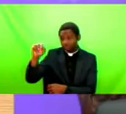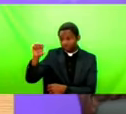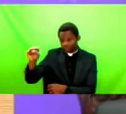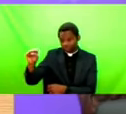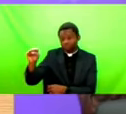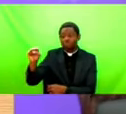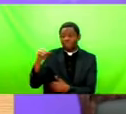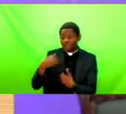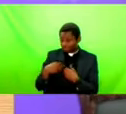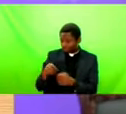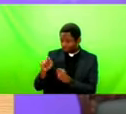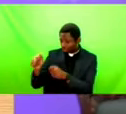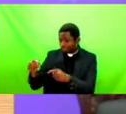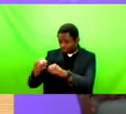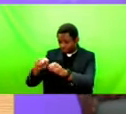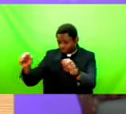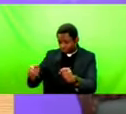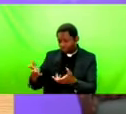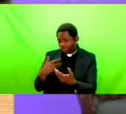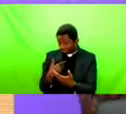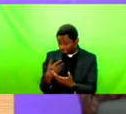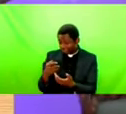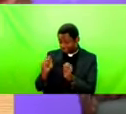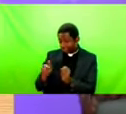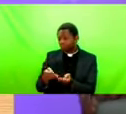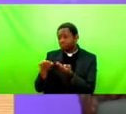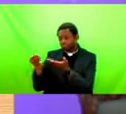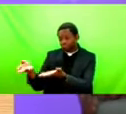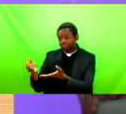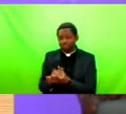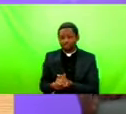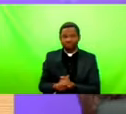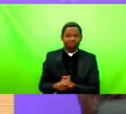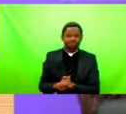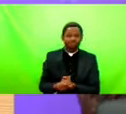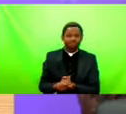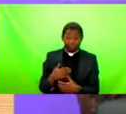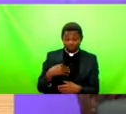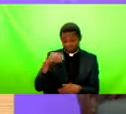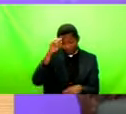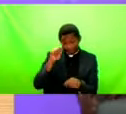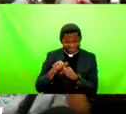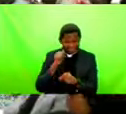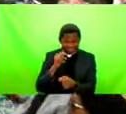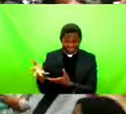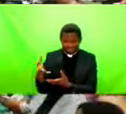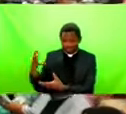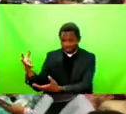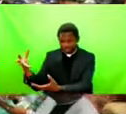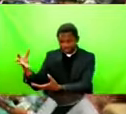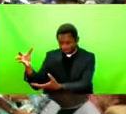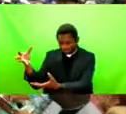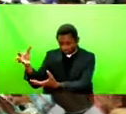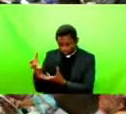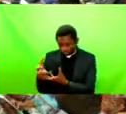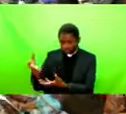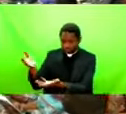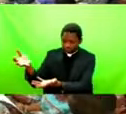Apostle Dr. Amos Jimmy Markin and his family, you can go there. There are some brothers and sisters there who will take those gifts for